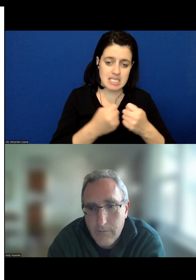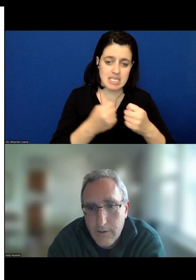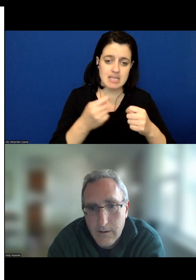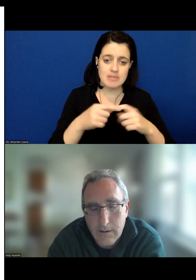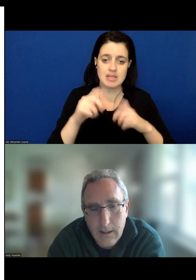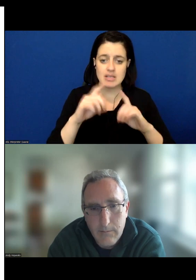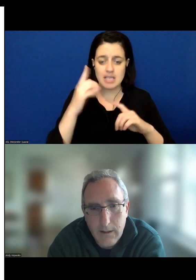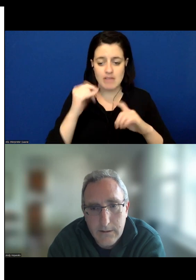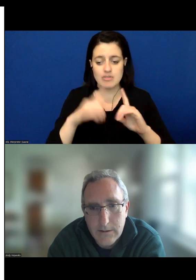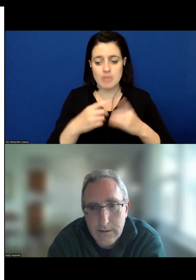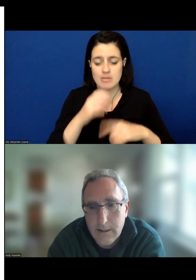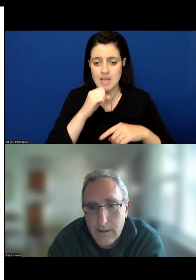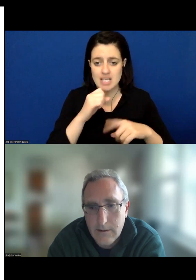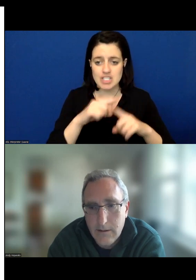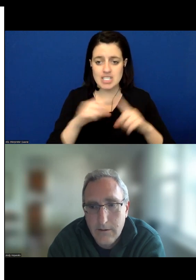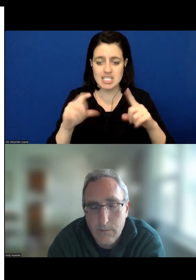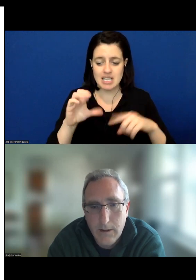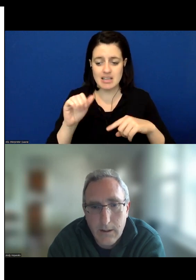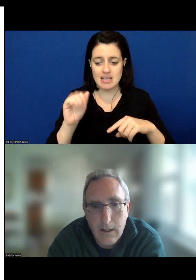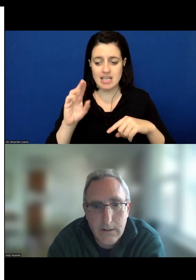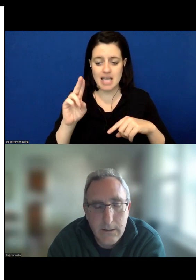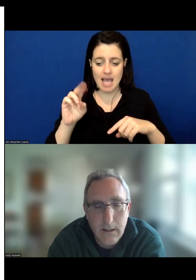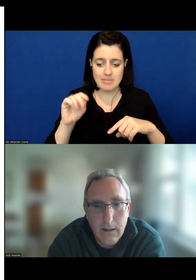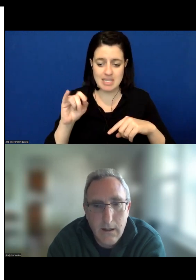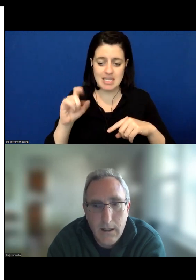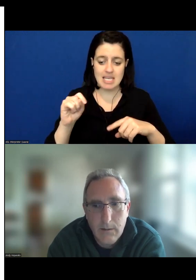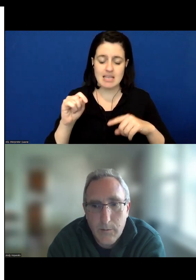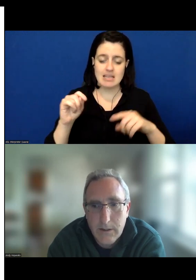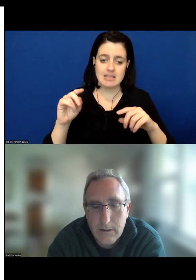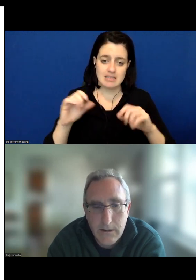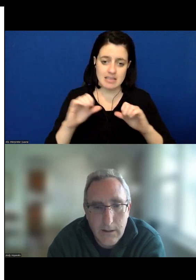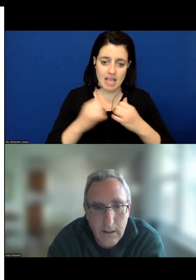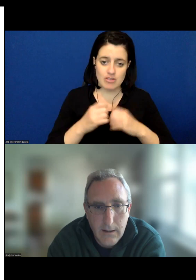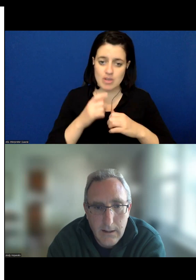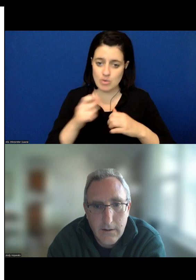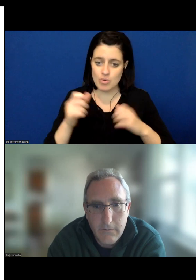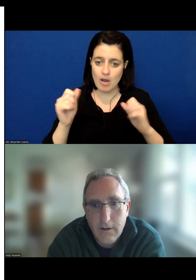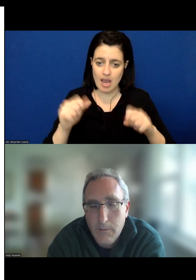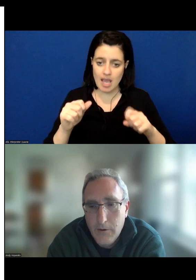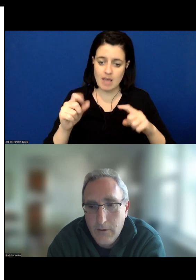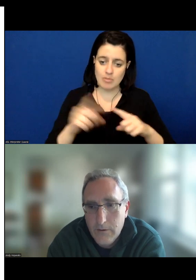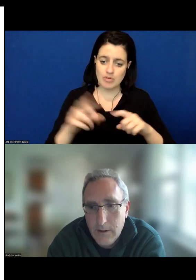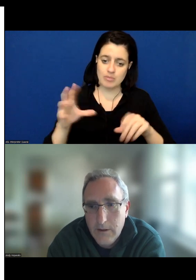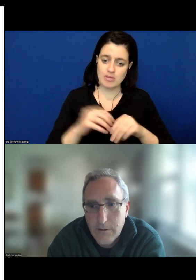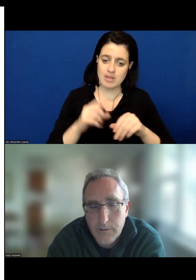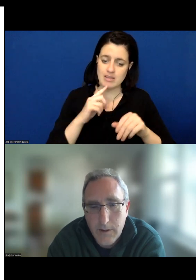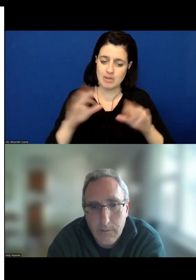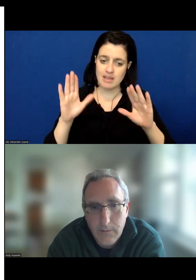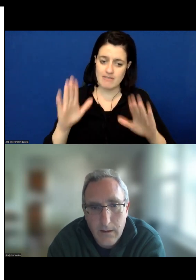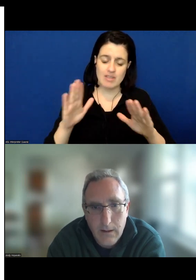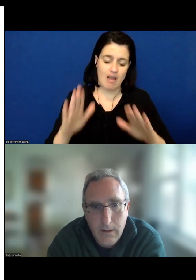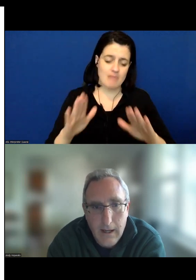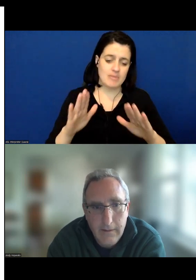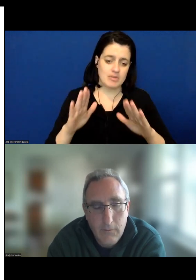of the different cabinet agencies that continue to be engaged on implementation, is a phenomenal leadership